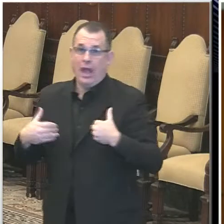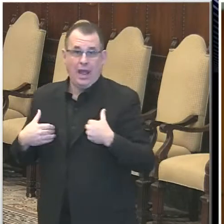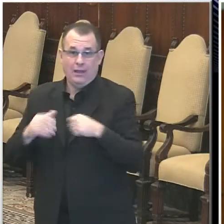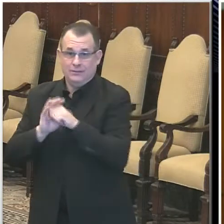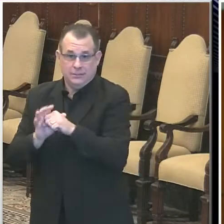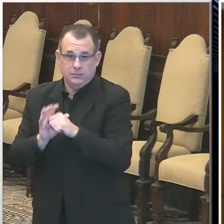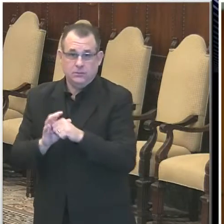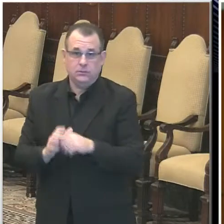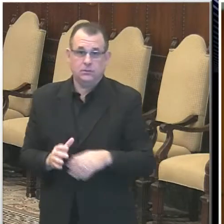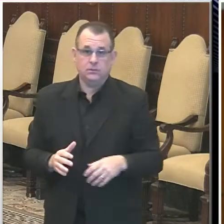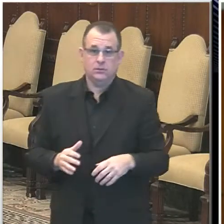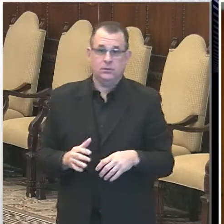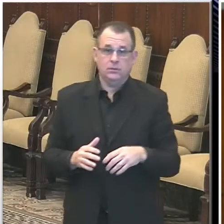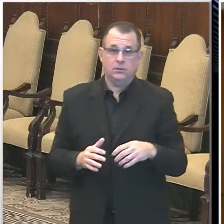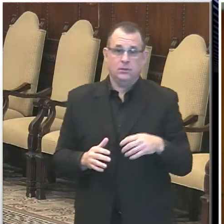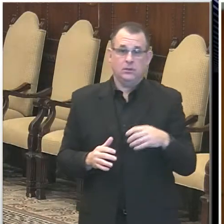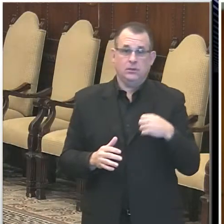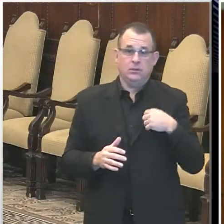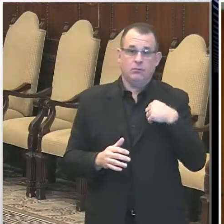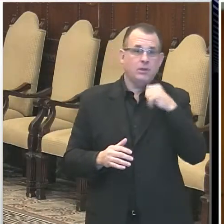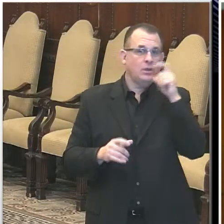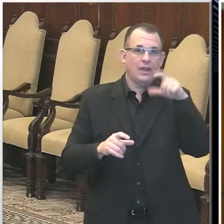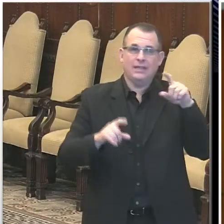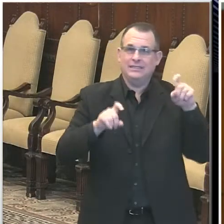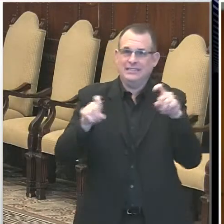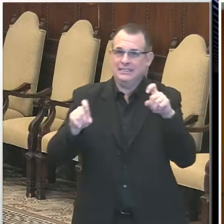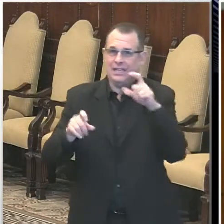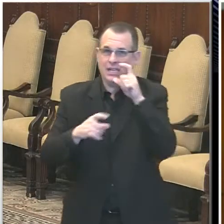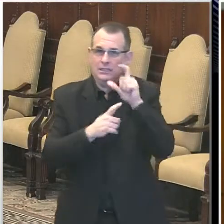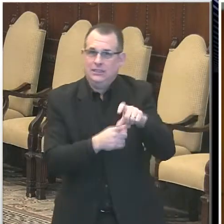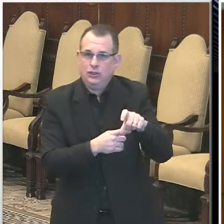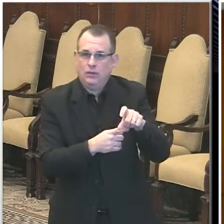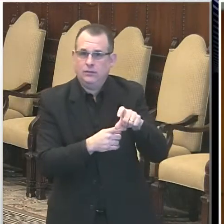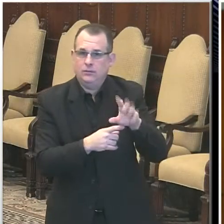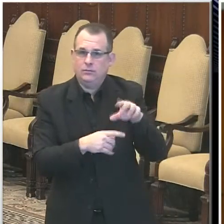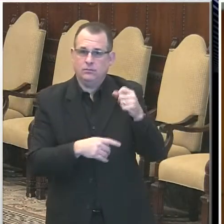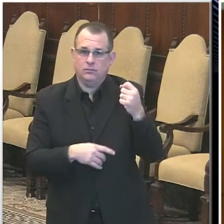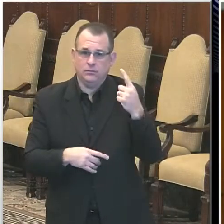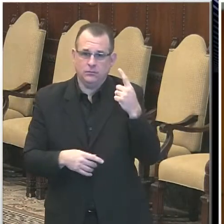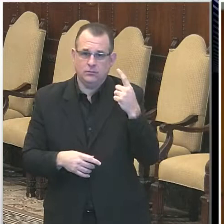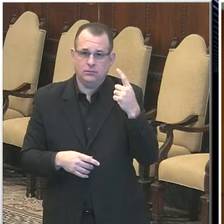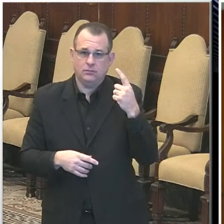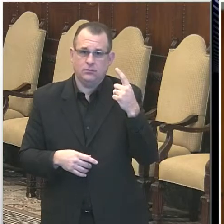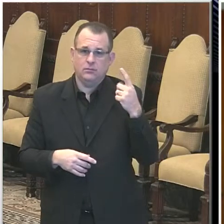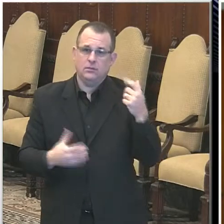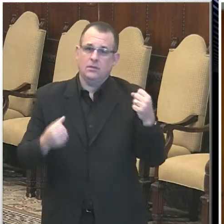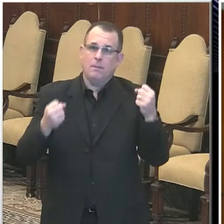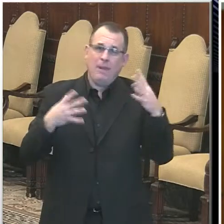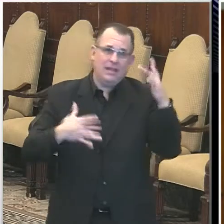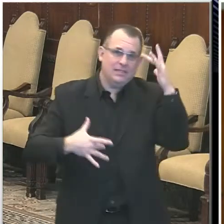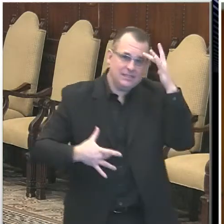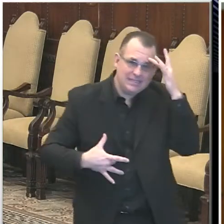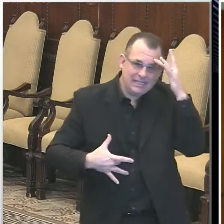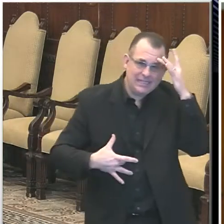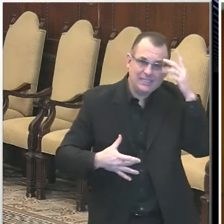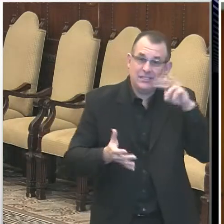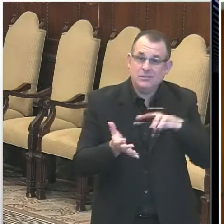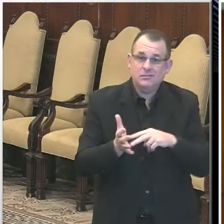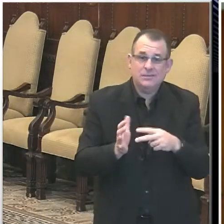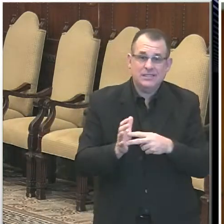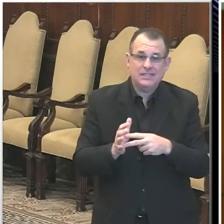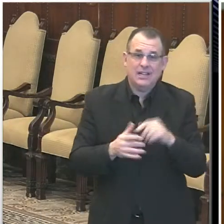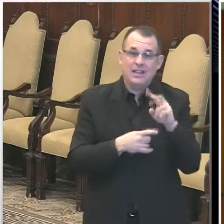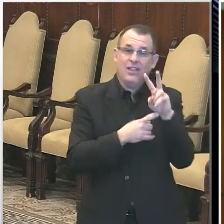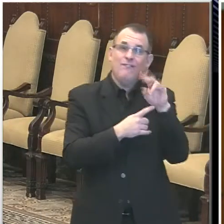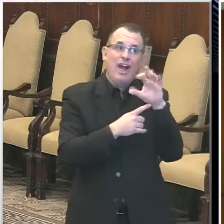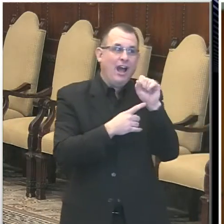hopeful that we're near the top, but we're maybe not past the worst of it. People are still getting sick, and we know the virus is still circulating. So